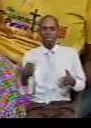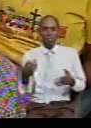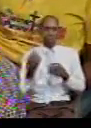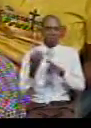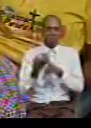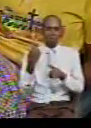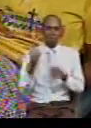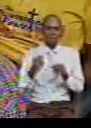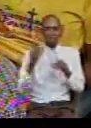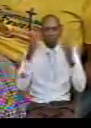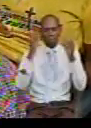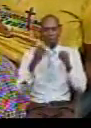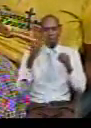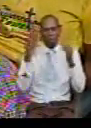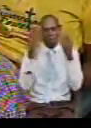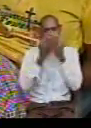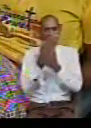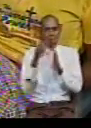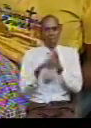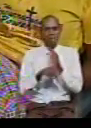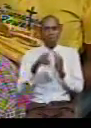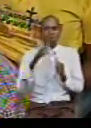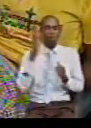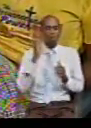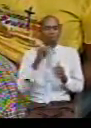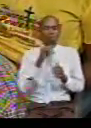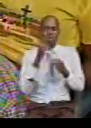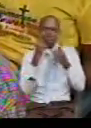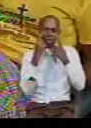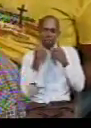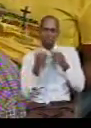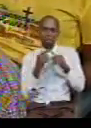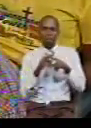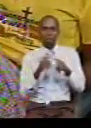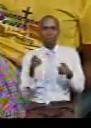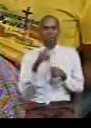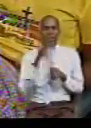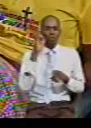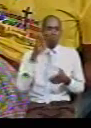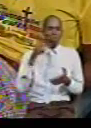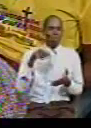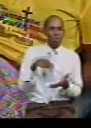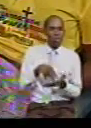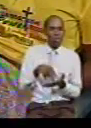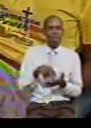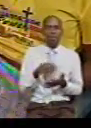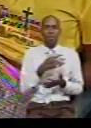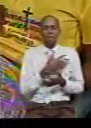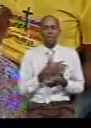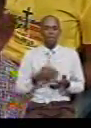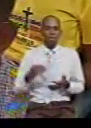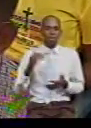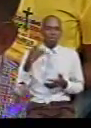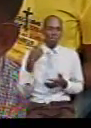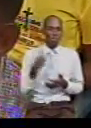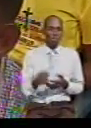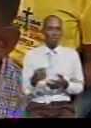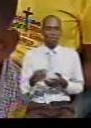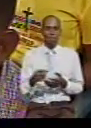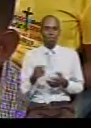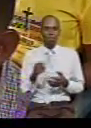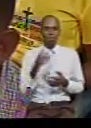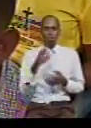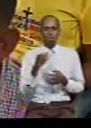cry. You will stand. And your shield of faith will break and